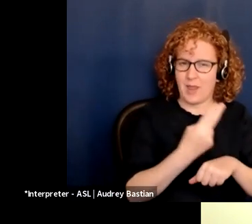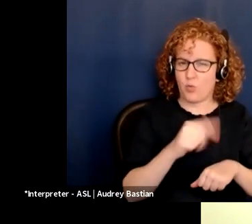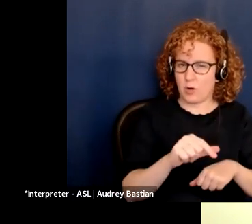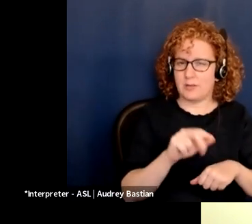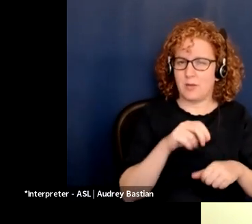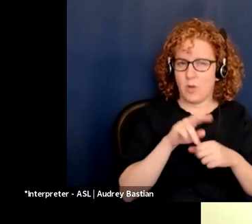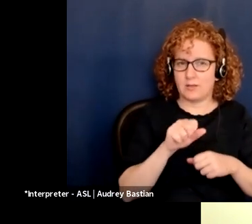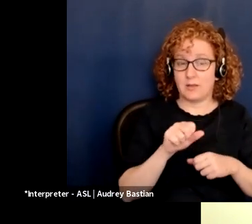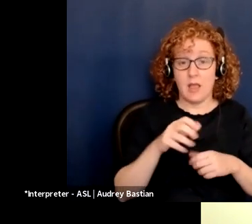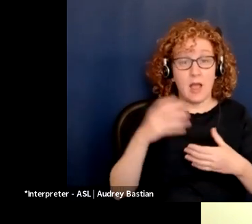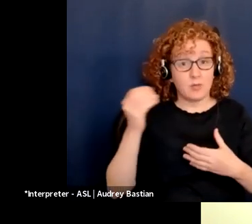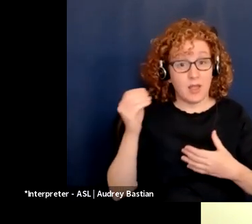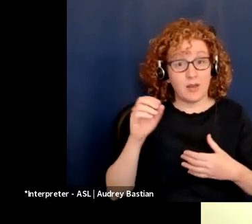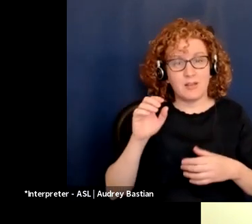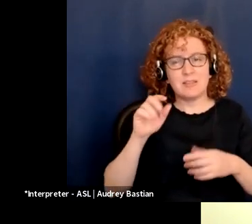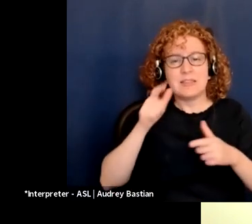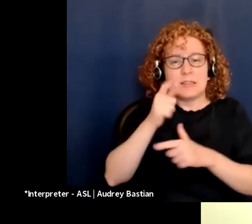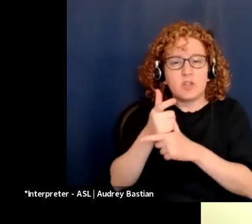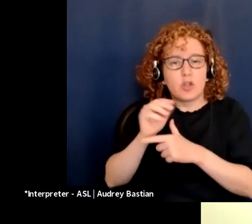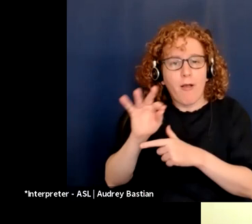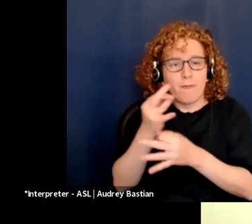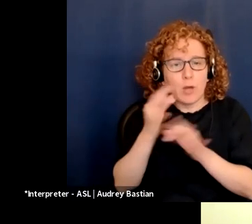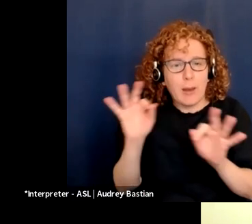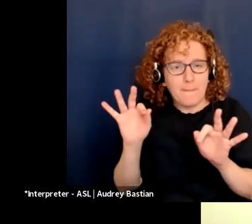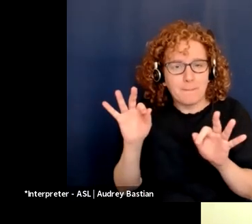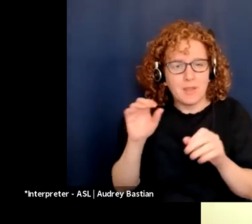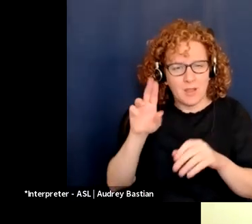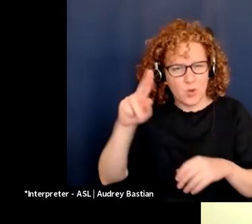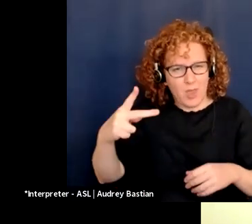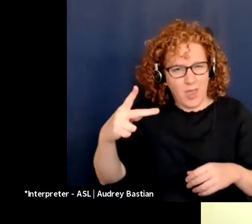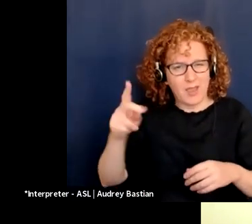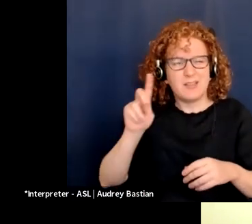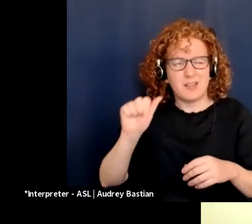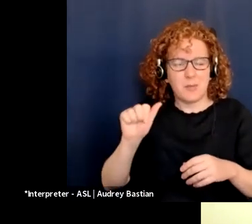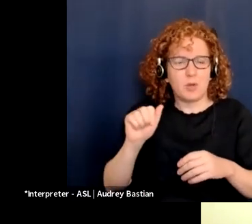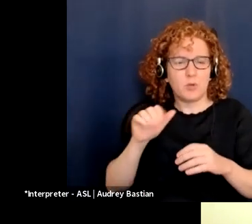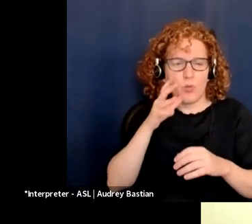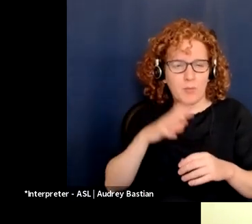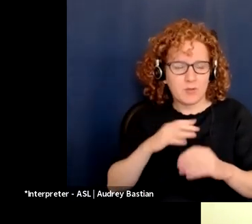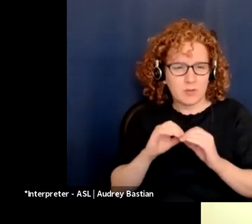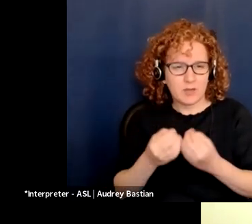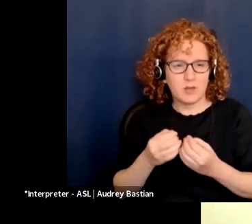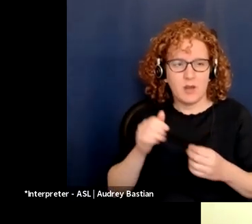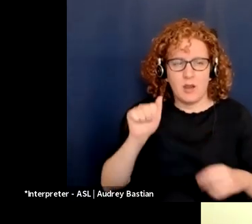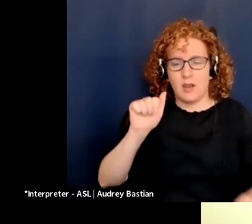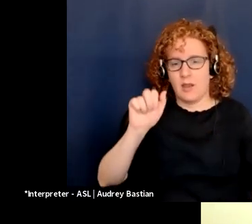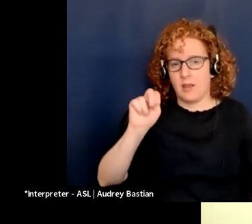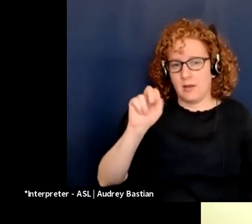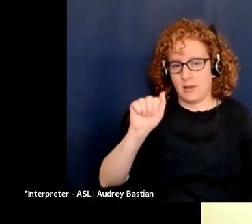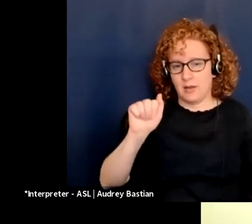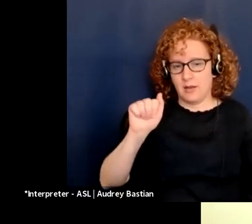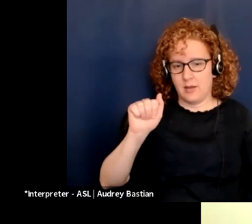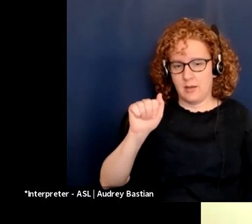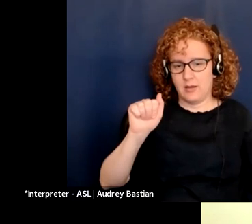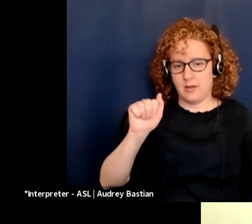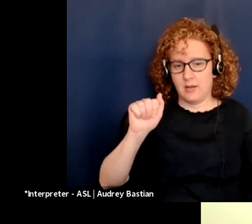of Freedom in the United Kingdom, which is the Disabled Women's Organization, ANA INSAN,